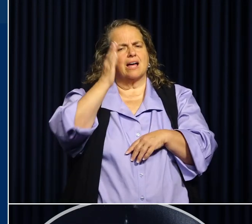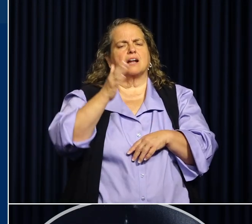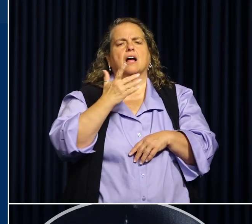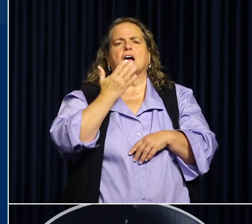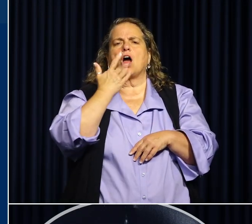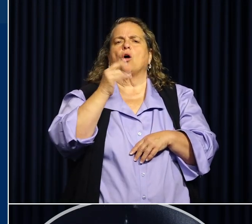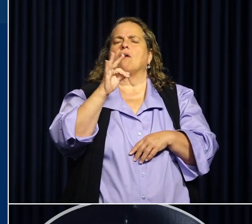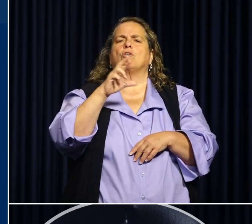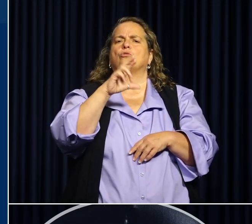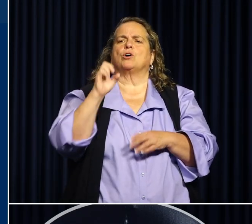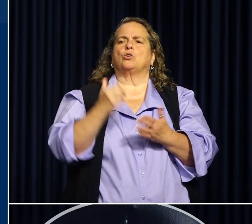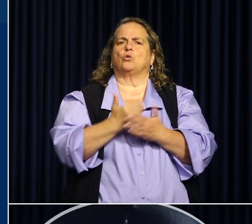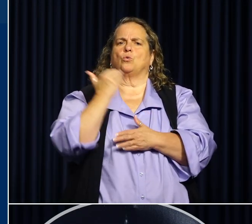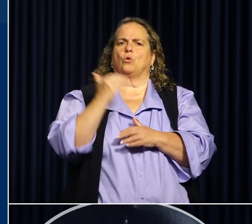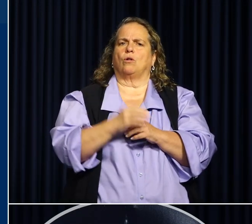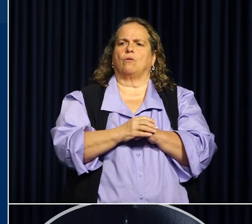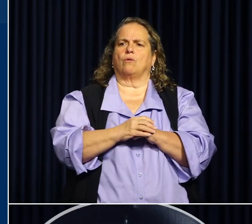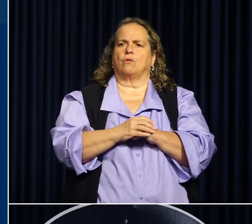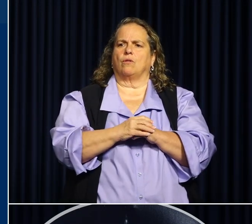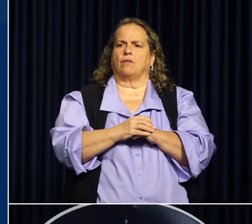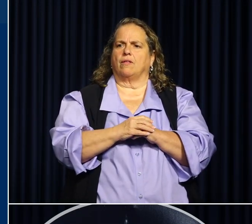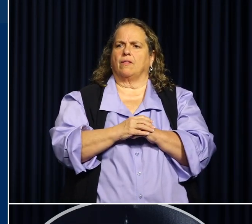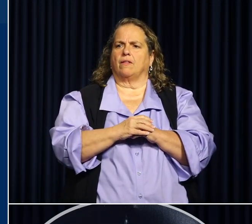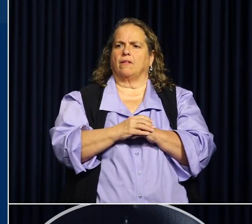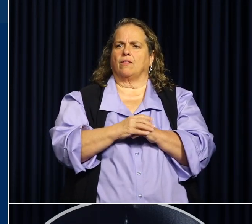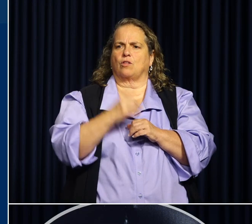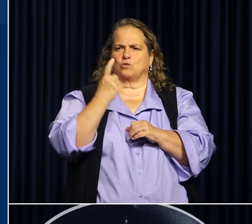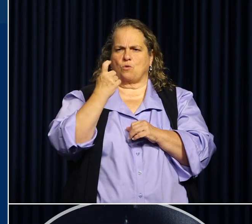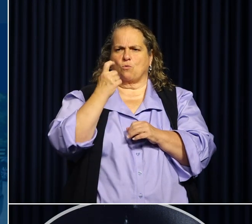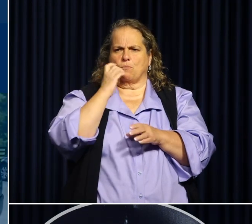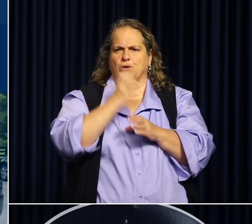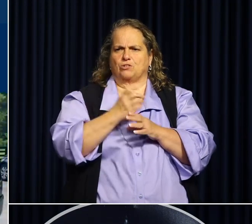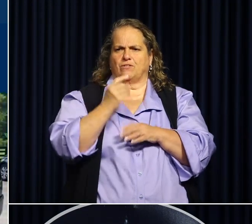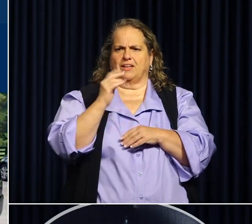renewal. Well, there's one more picture I think they gave you.